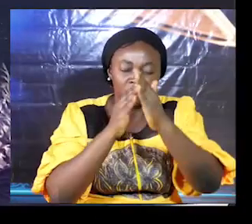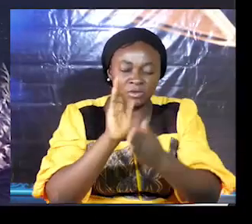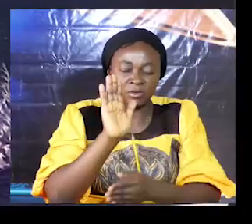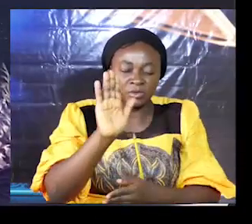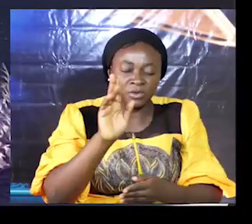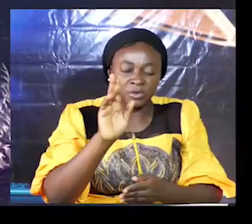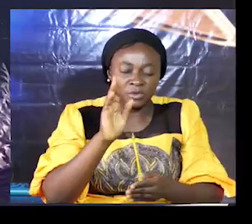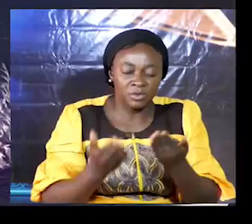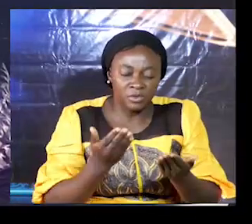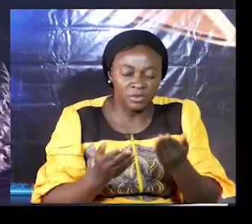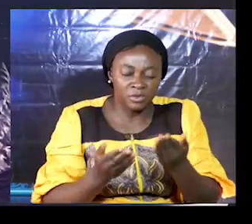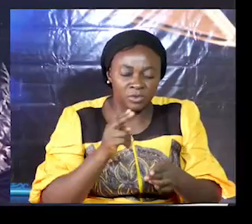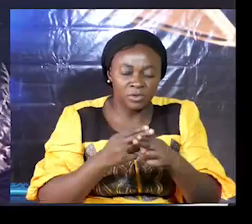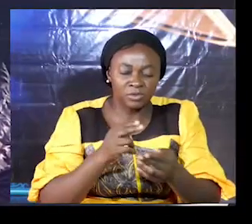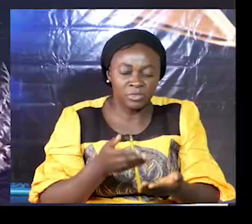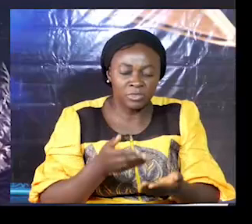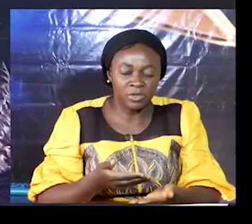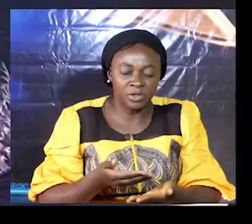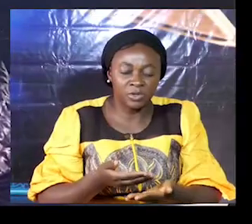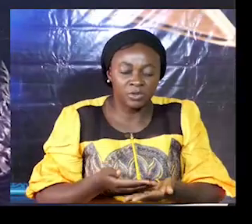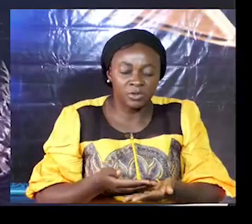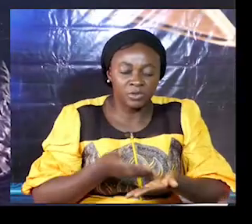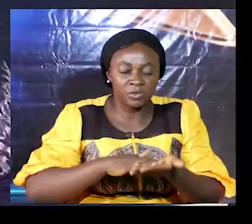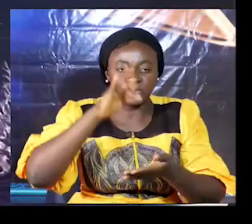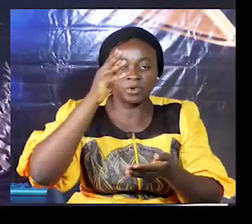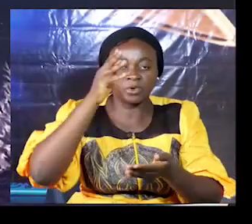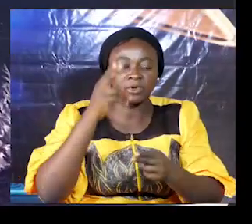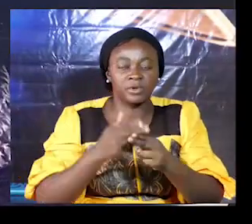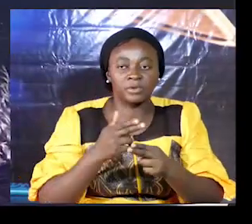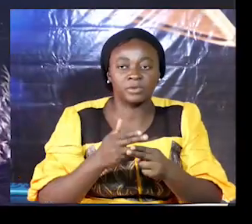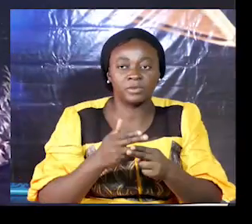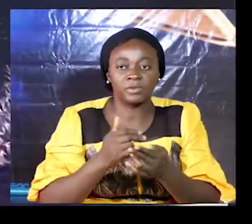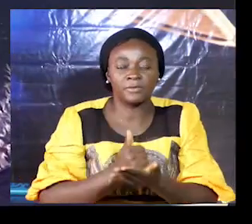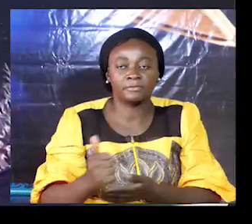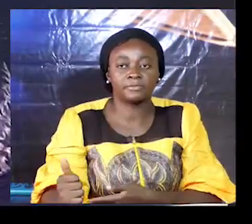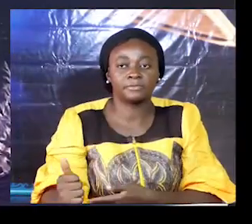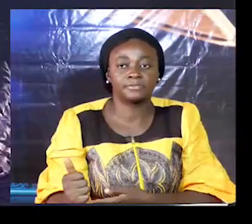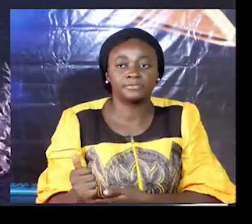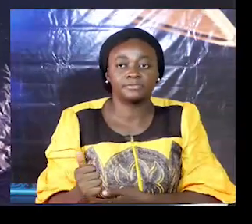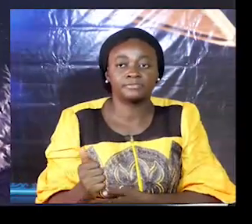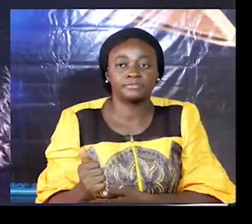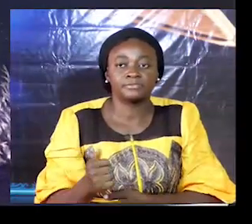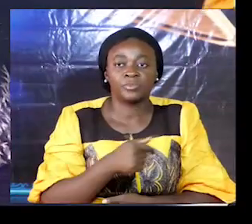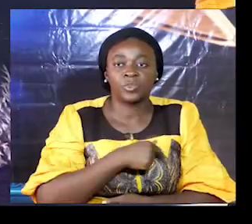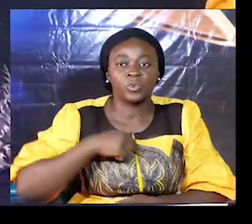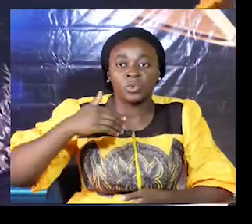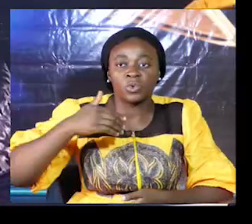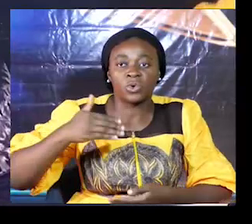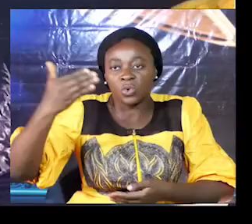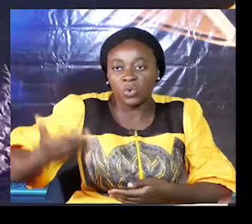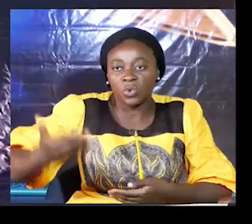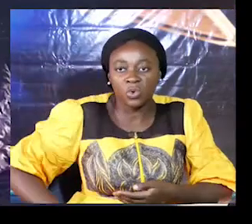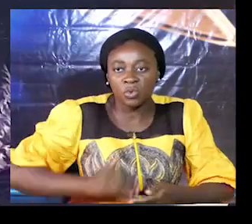with thanksgiving in Jesus' name. Amen. Once again, we welcome all of you joining us onto this